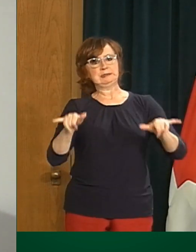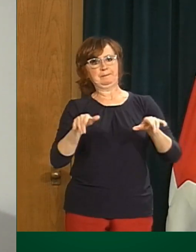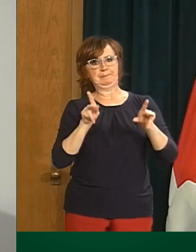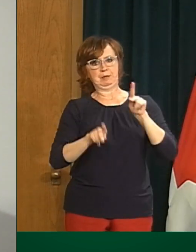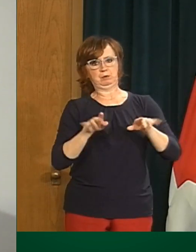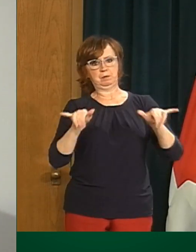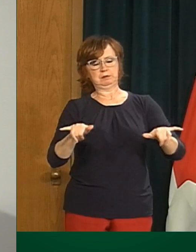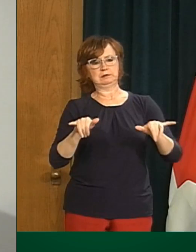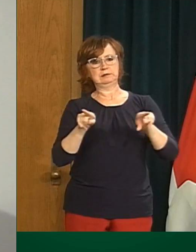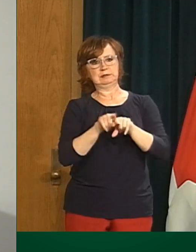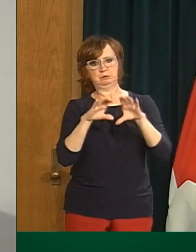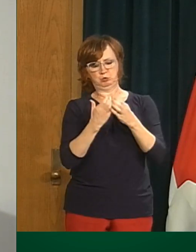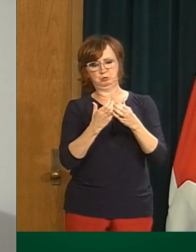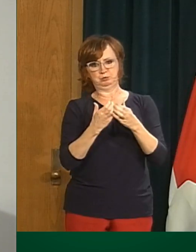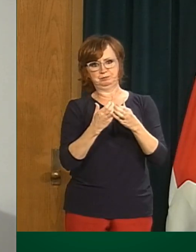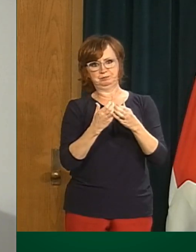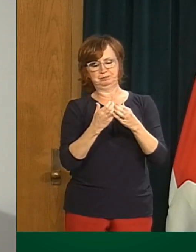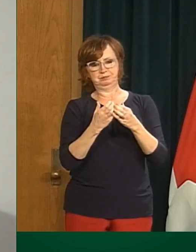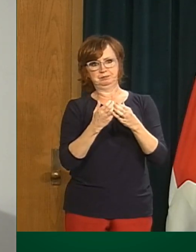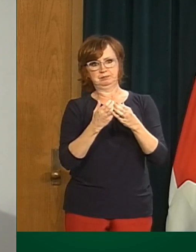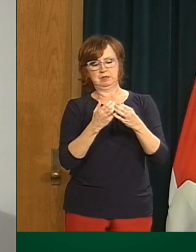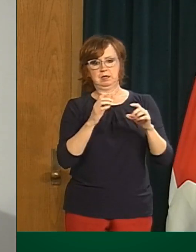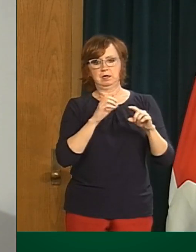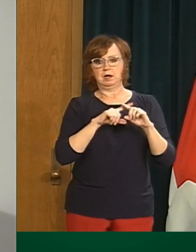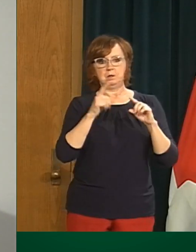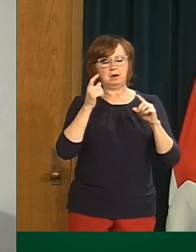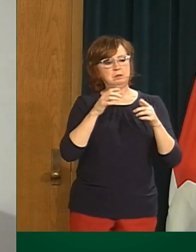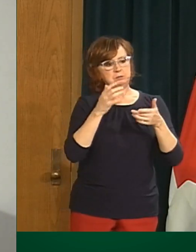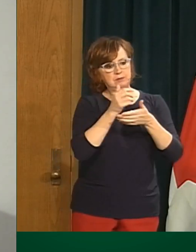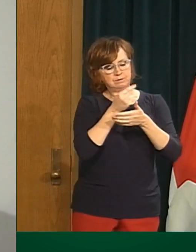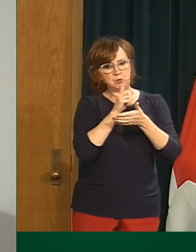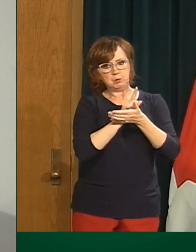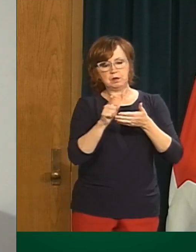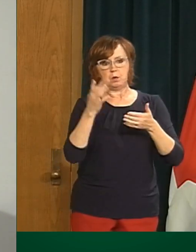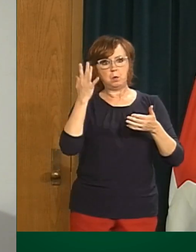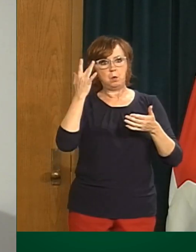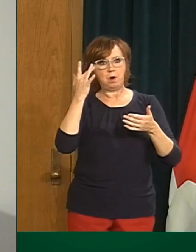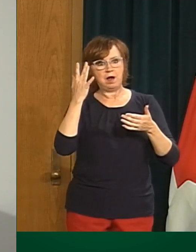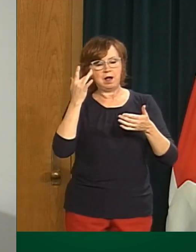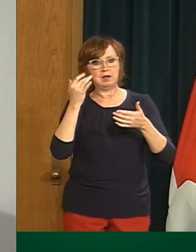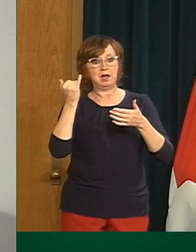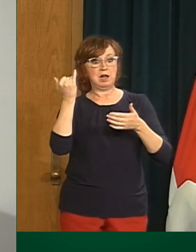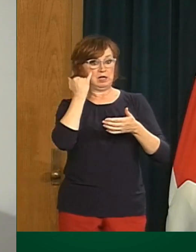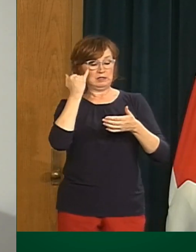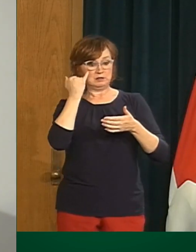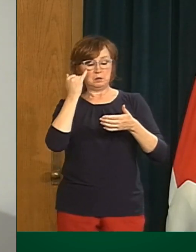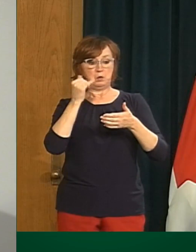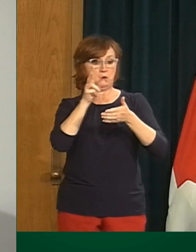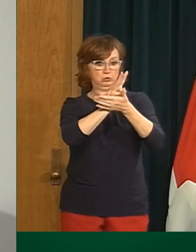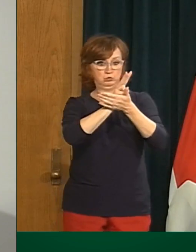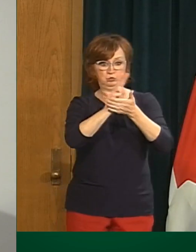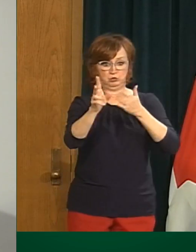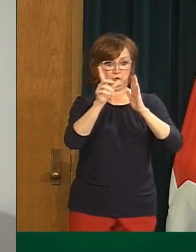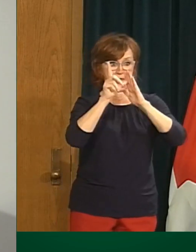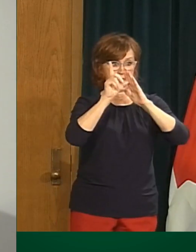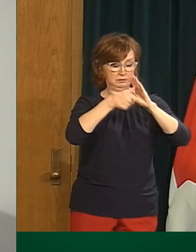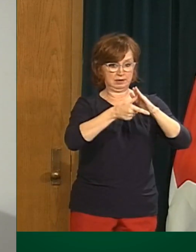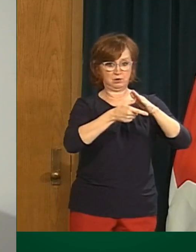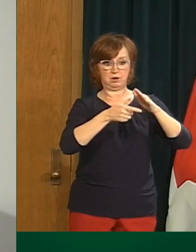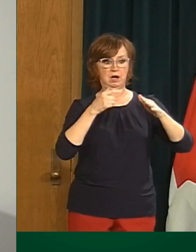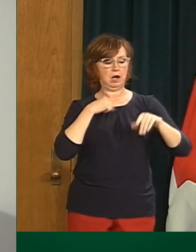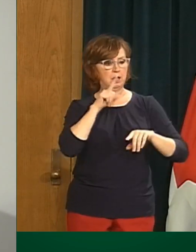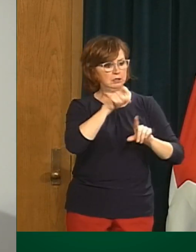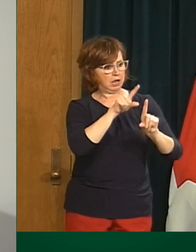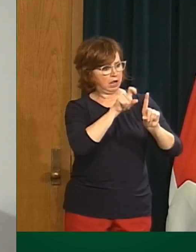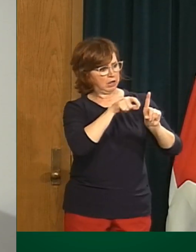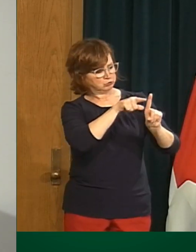COVID, you will all have just 10 contacts to follow up. However, if someone started meeting with 10 random people every